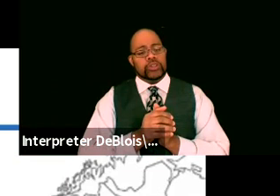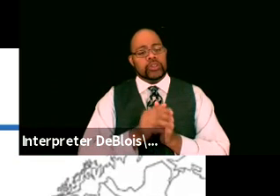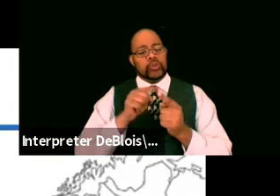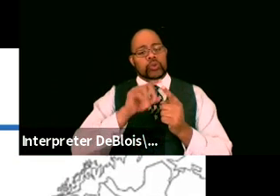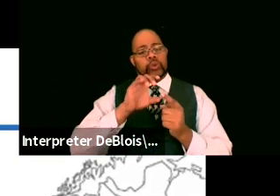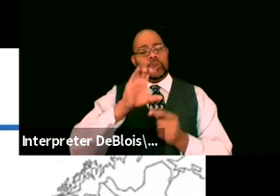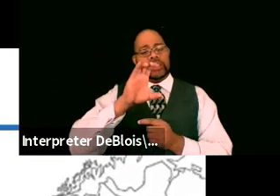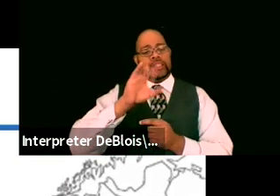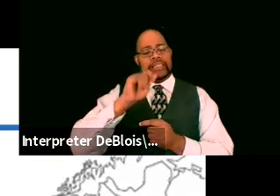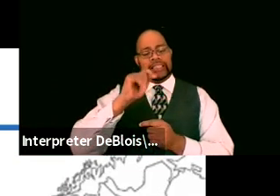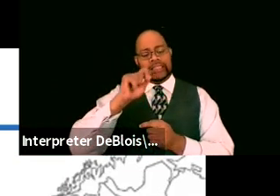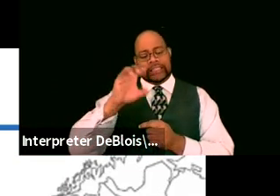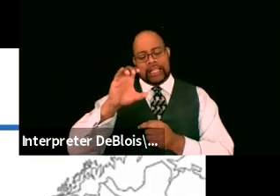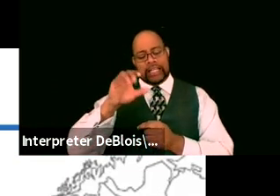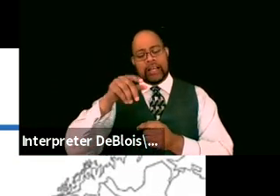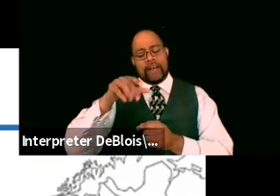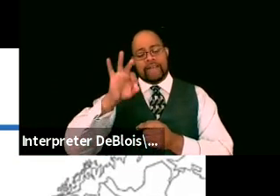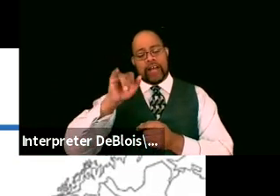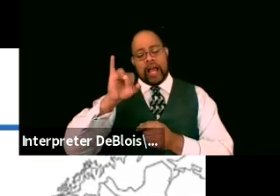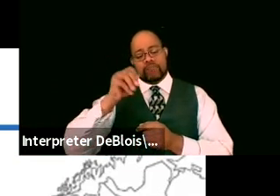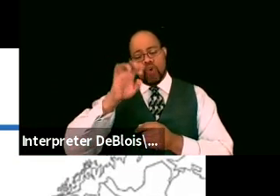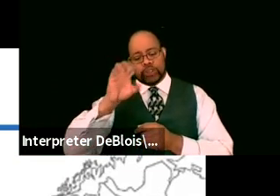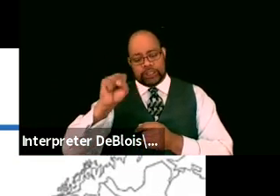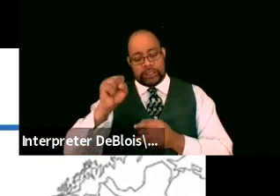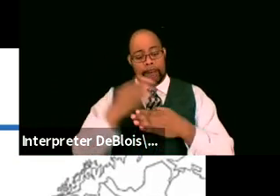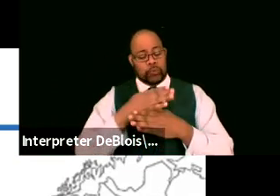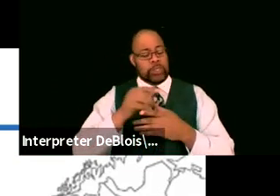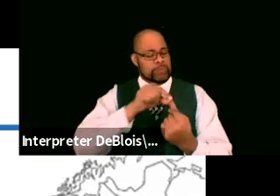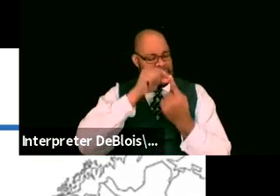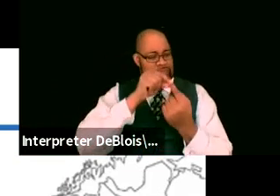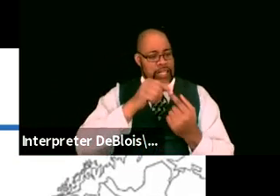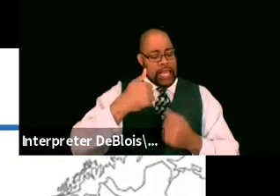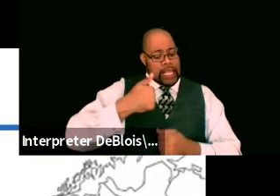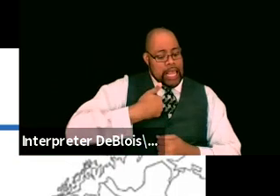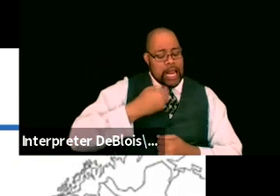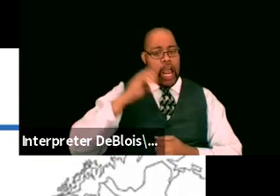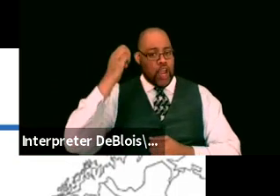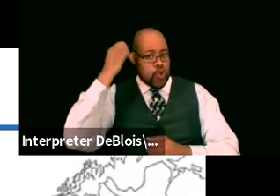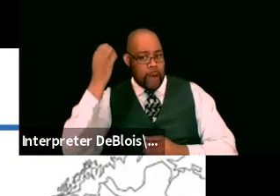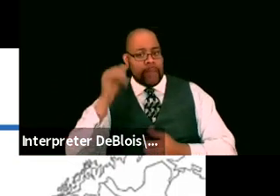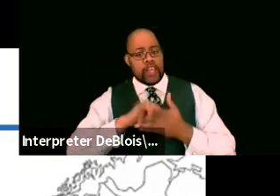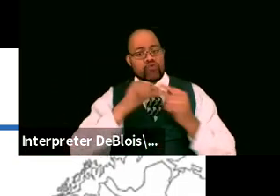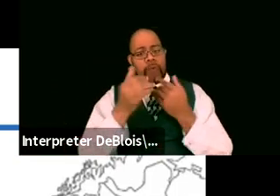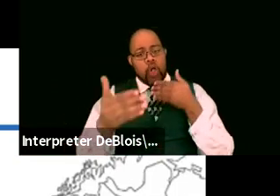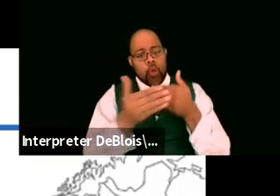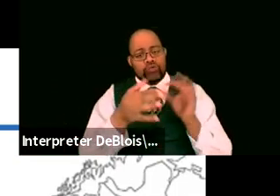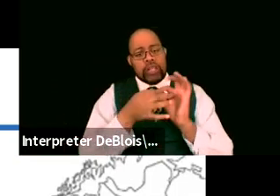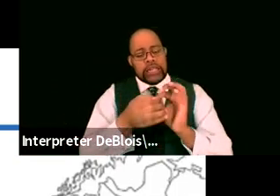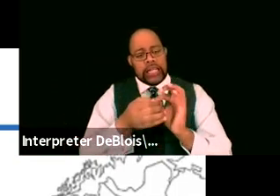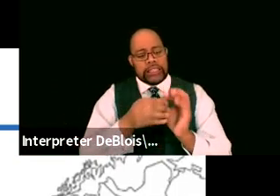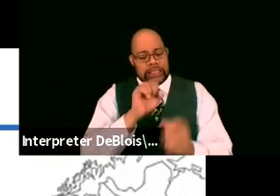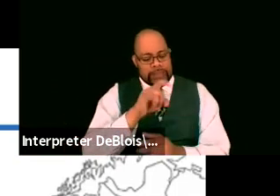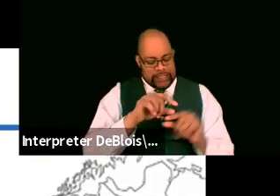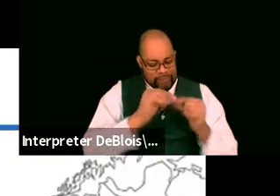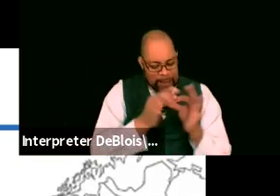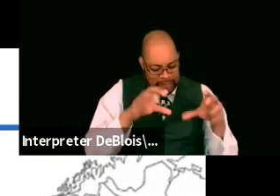fibrosis, basically between Canada and Europe. So firstly, this is a group of closely related species, about